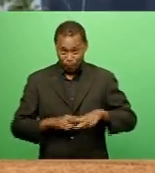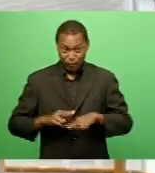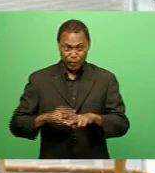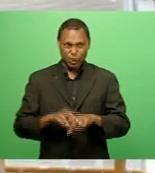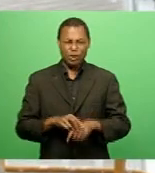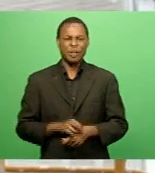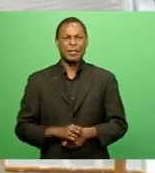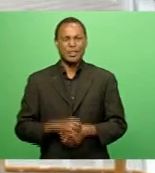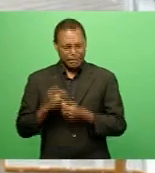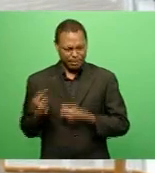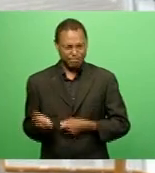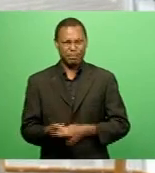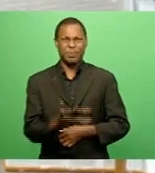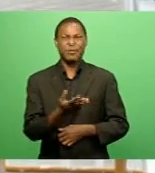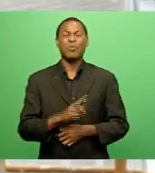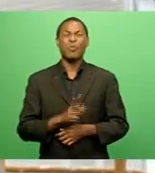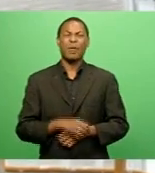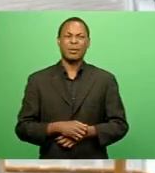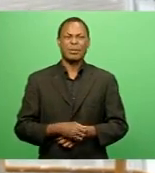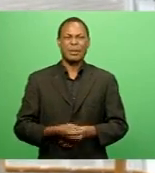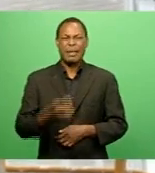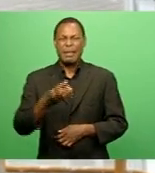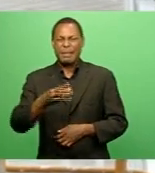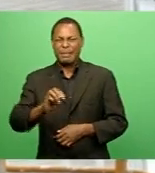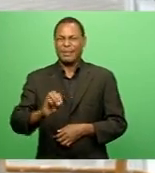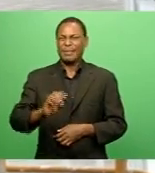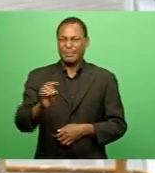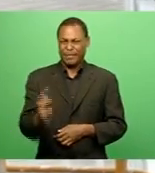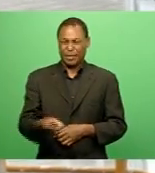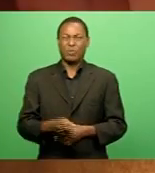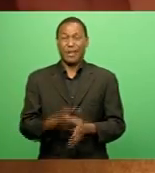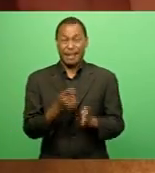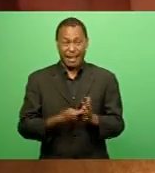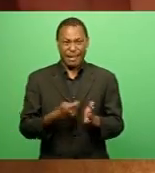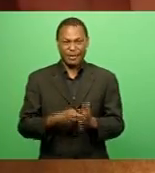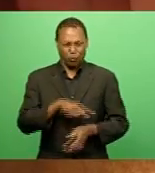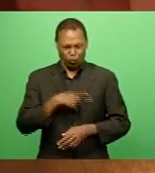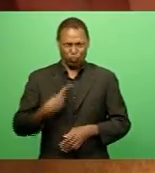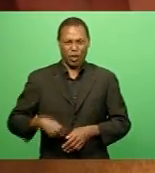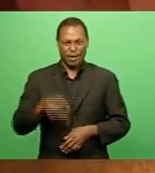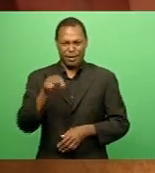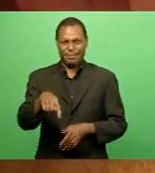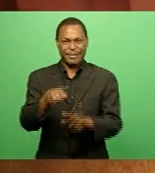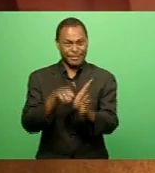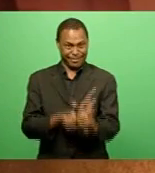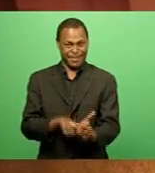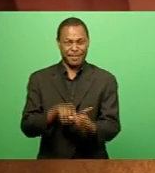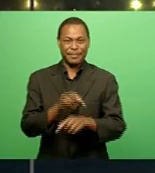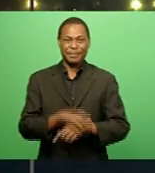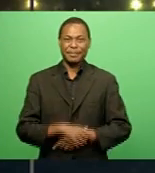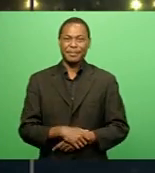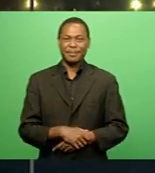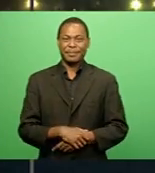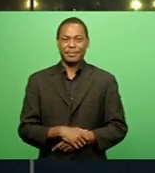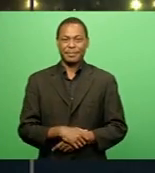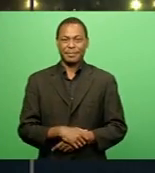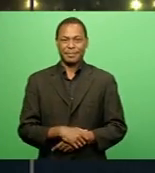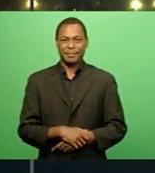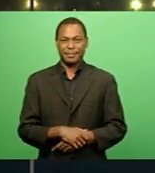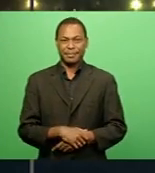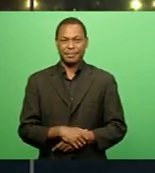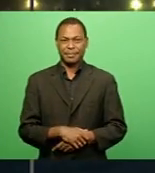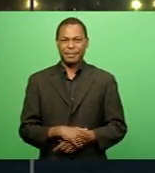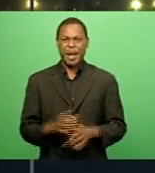to 360,000 tons of wood chips to China this year. Eleanor Turangaivu, FBC News.